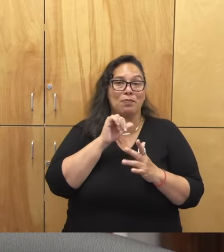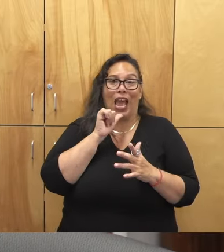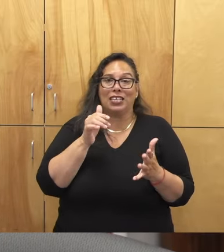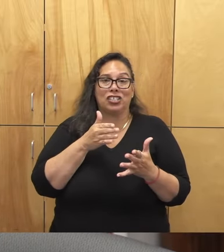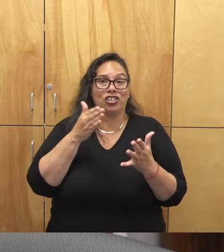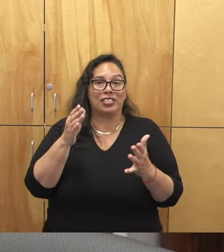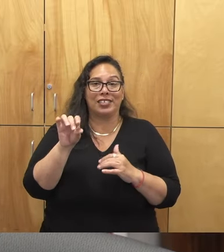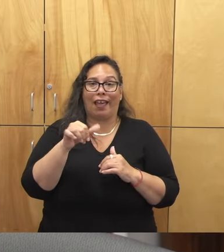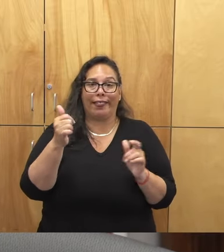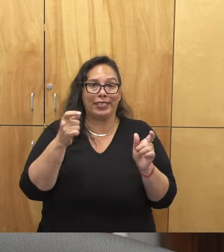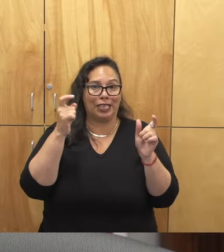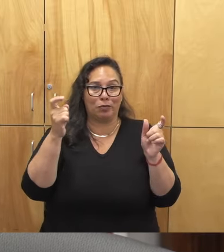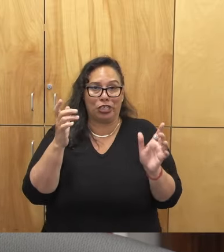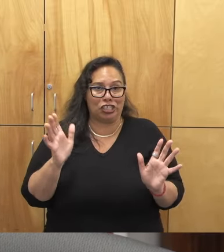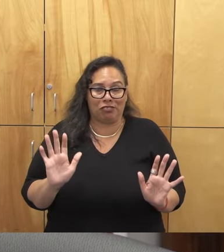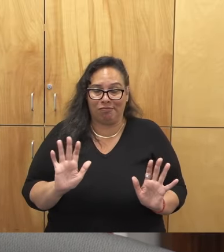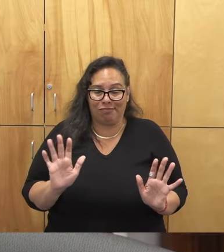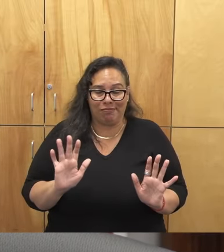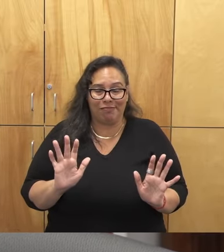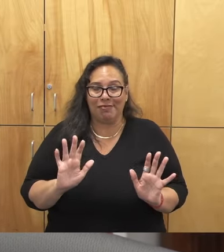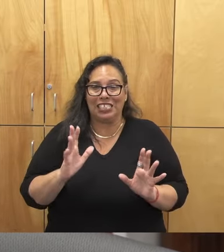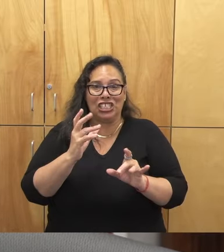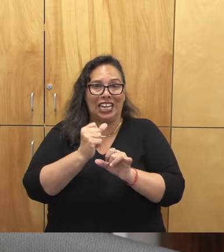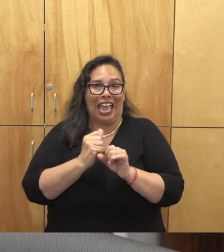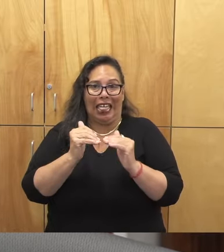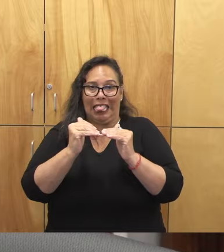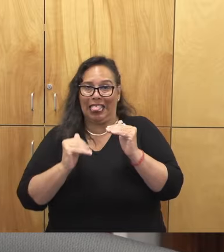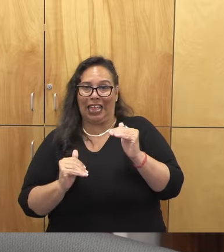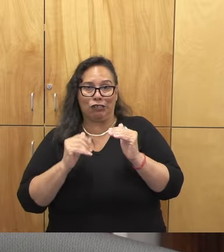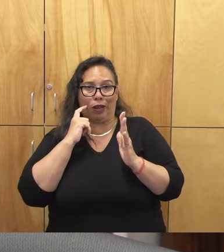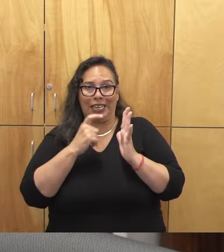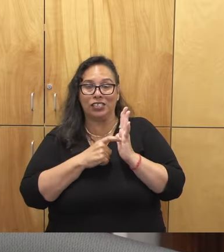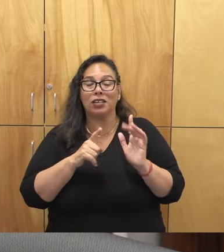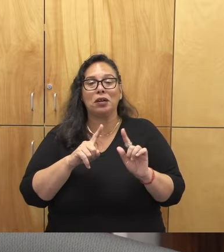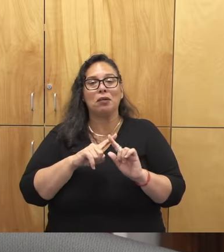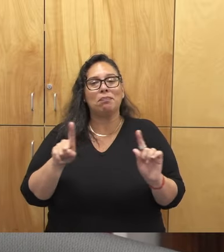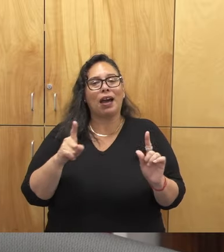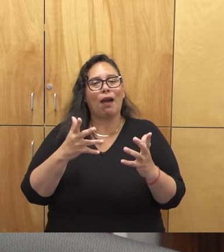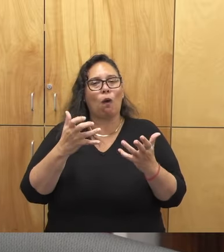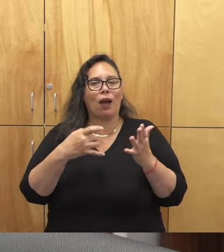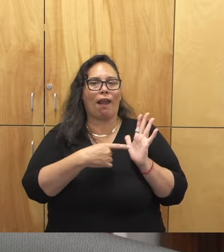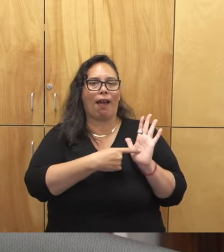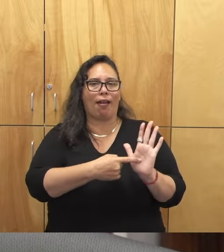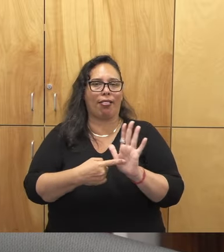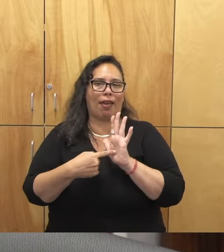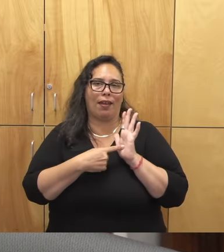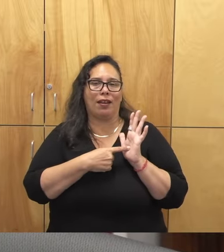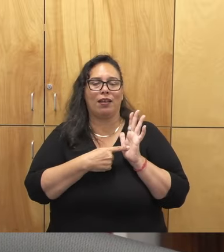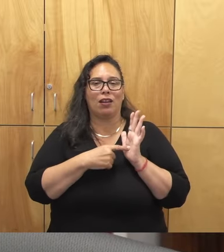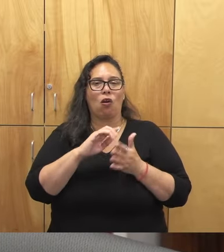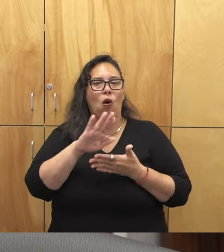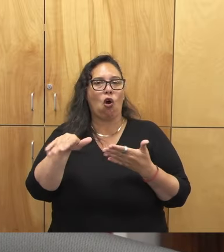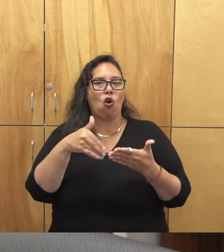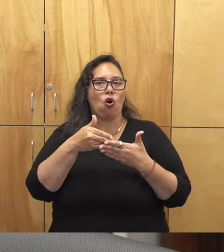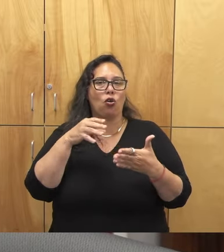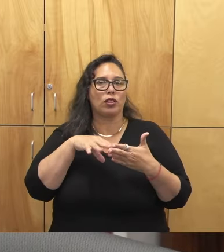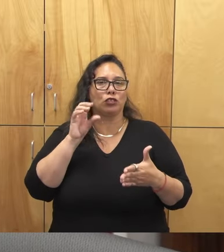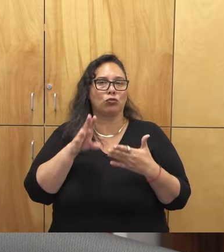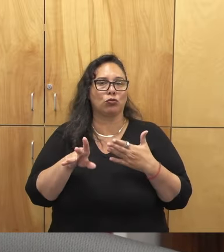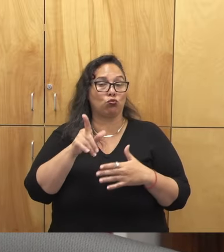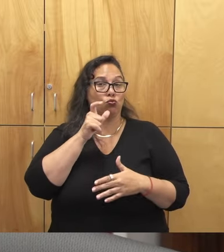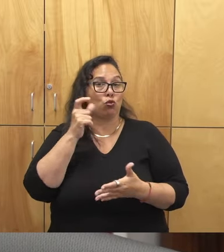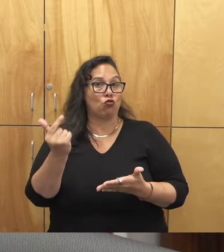that other celebrations should receive less recognition, but I wanted to highlight that all of these students that graduated this